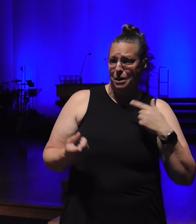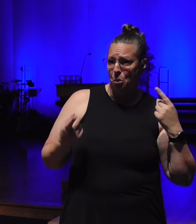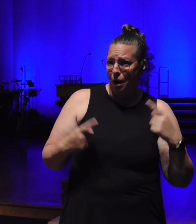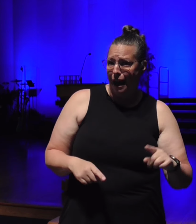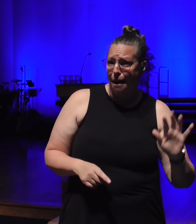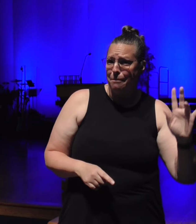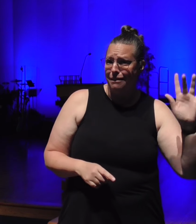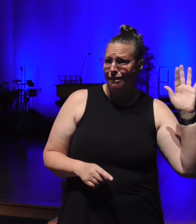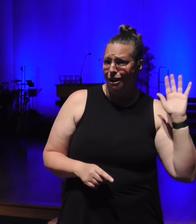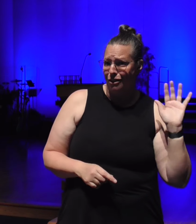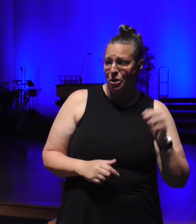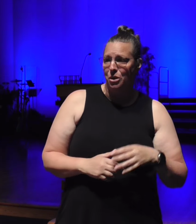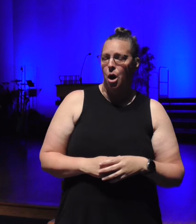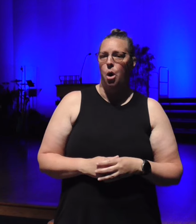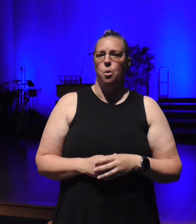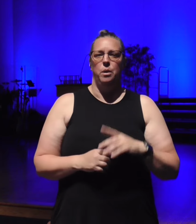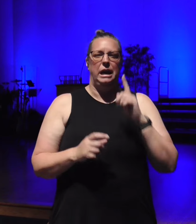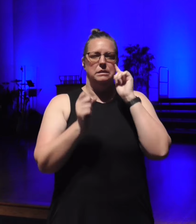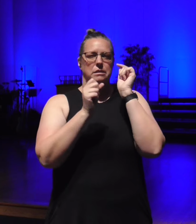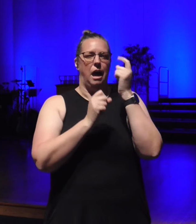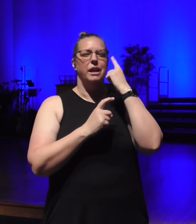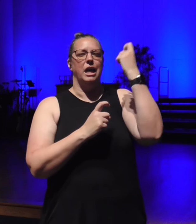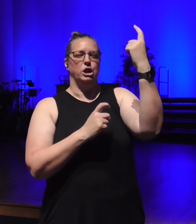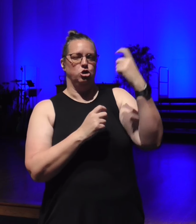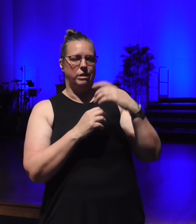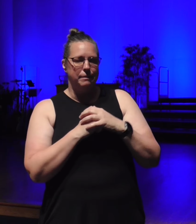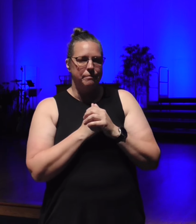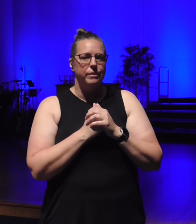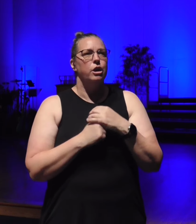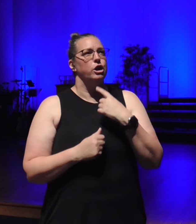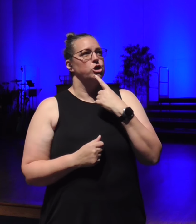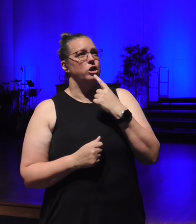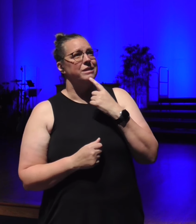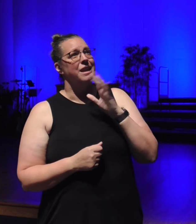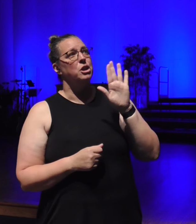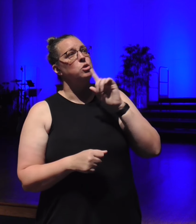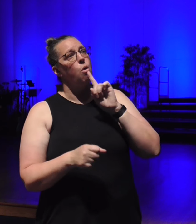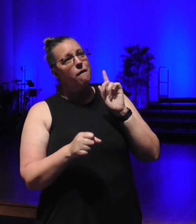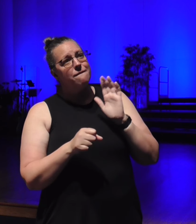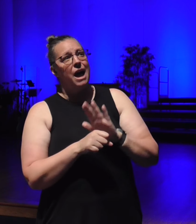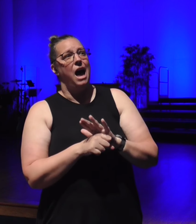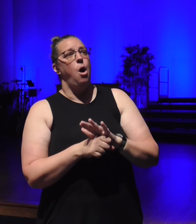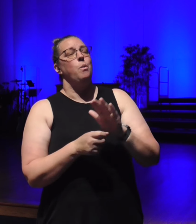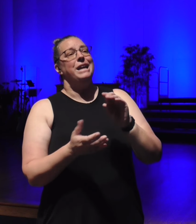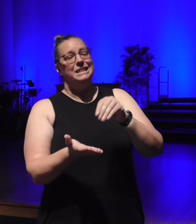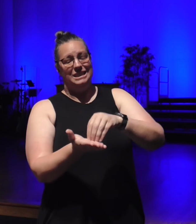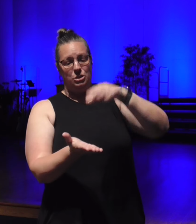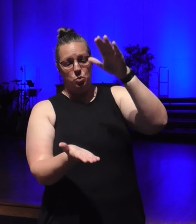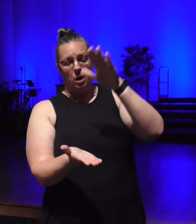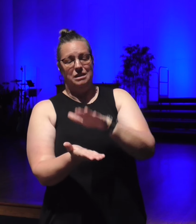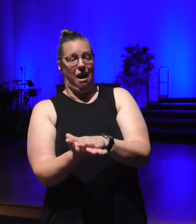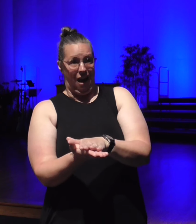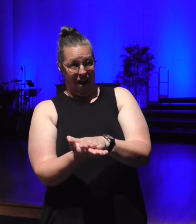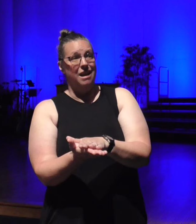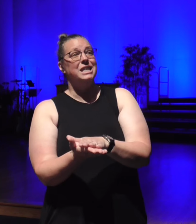And Cassandra says, "Your vow is to create the epic